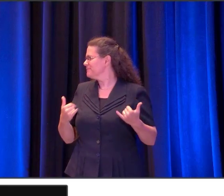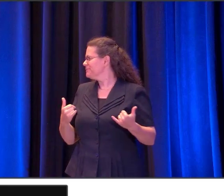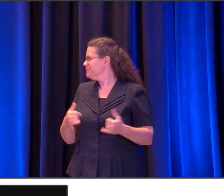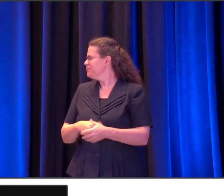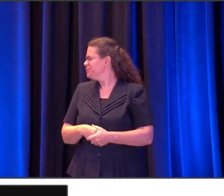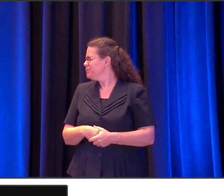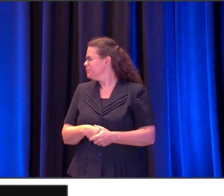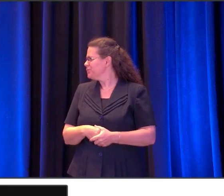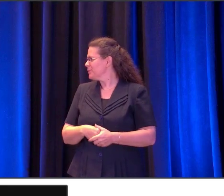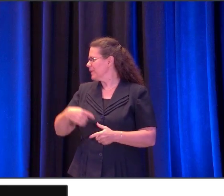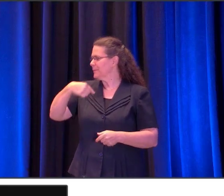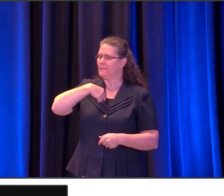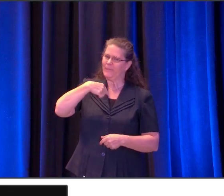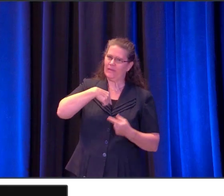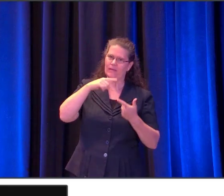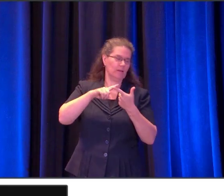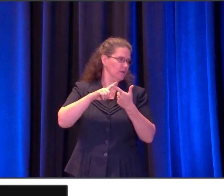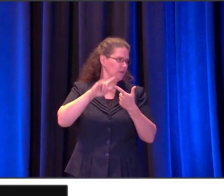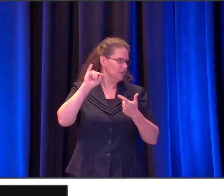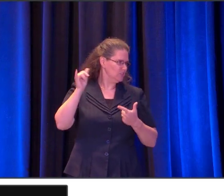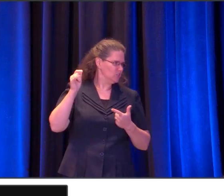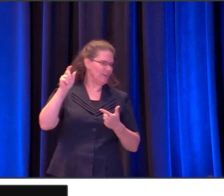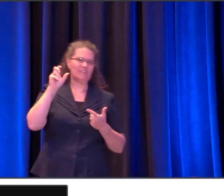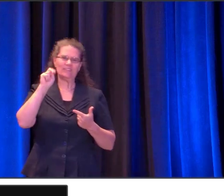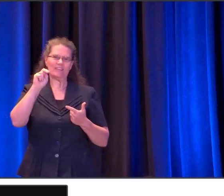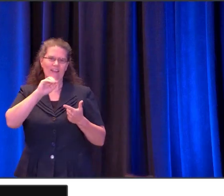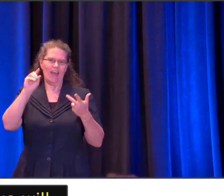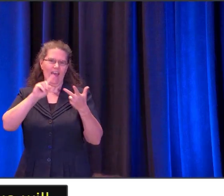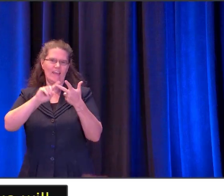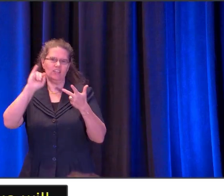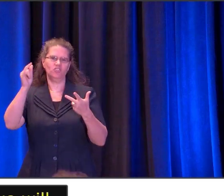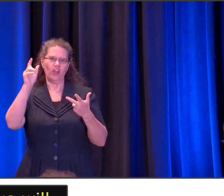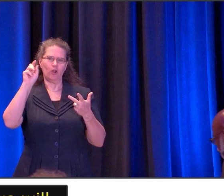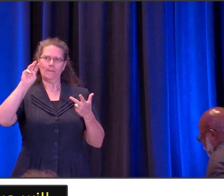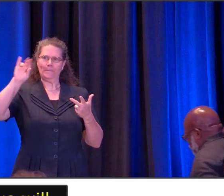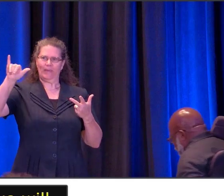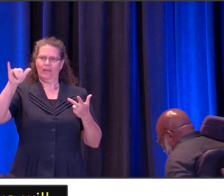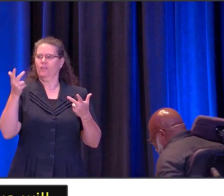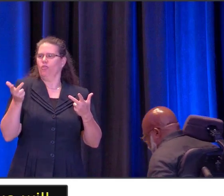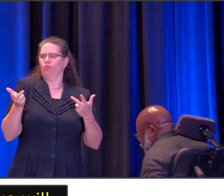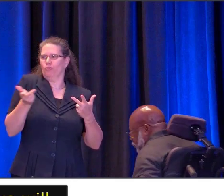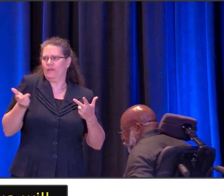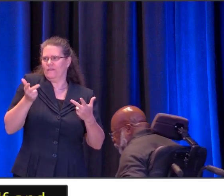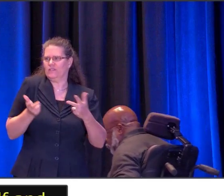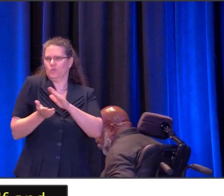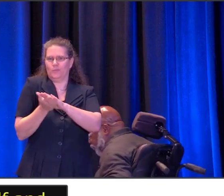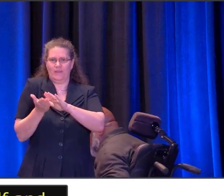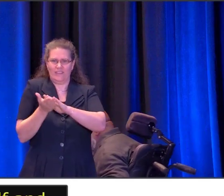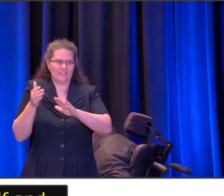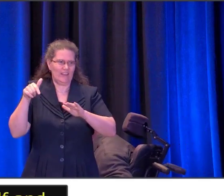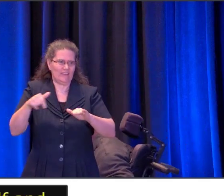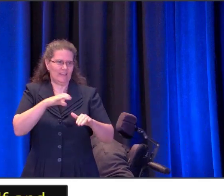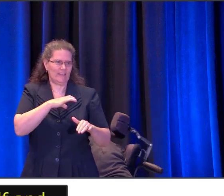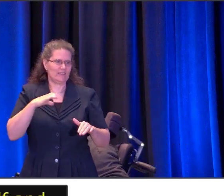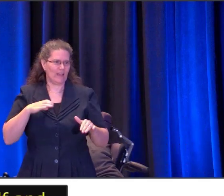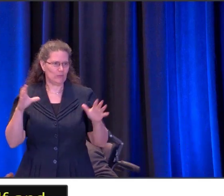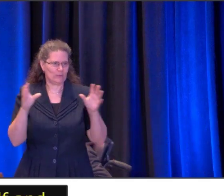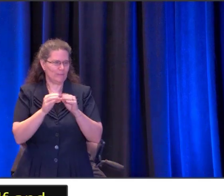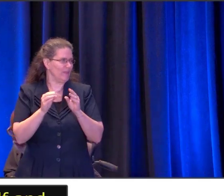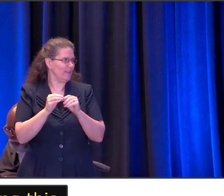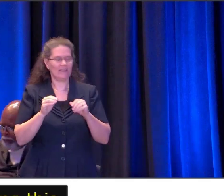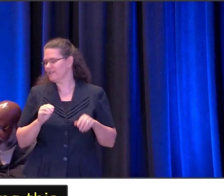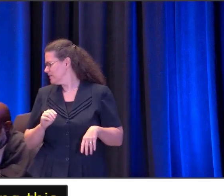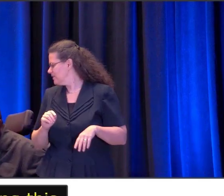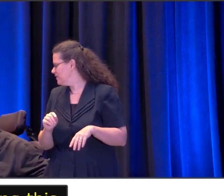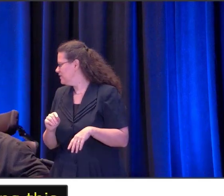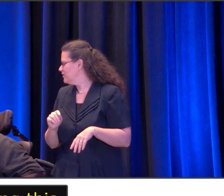Myself, Jason, and Jeremy will be conducting this meeting. So first of all, I